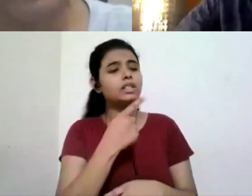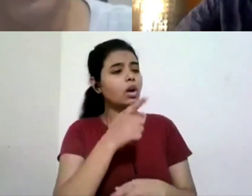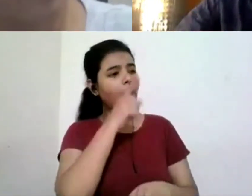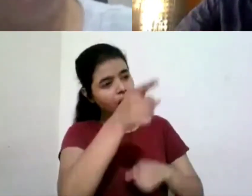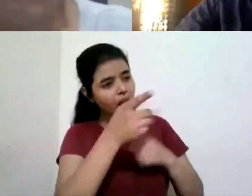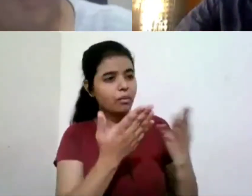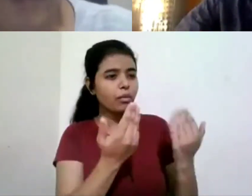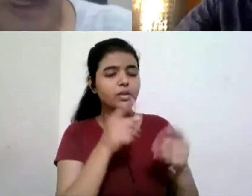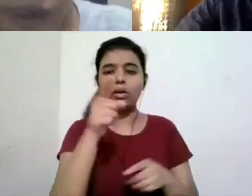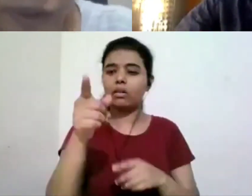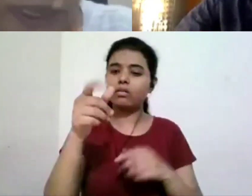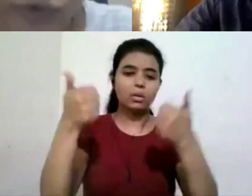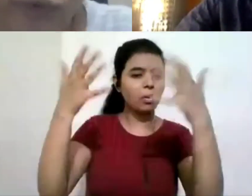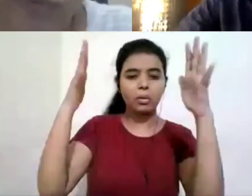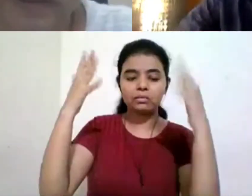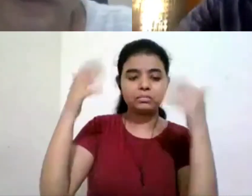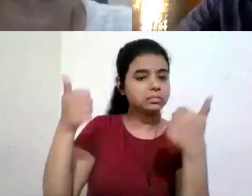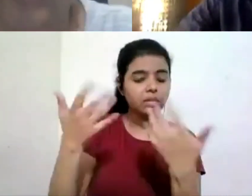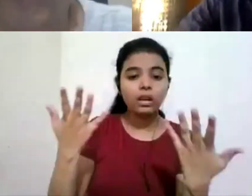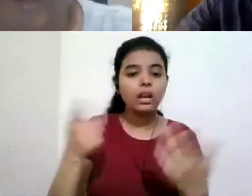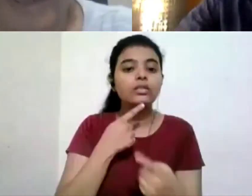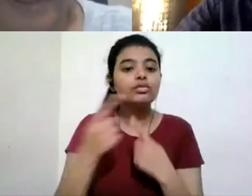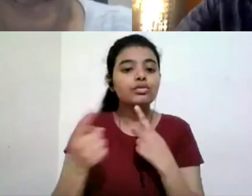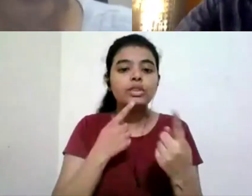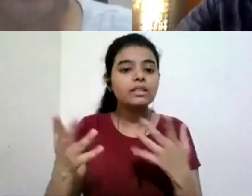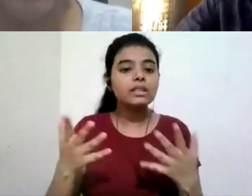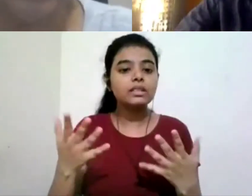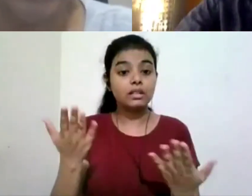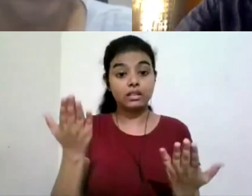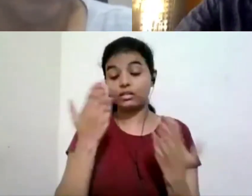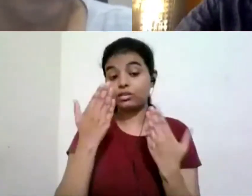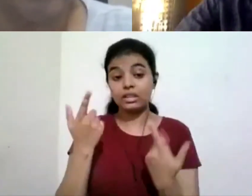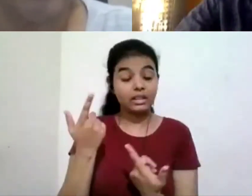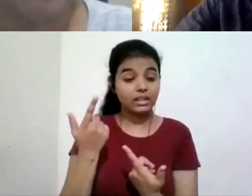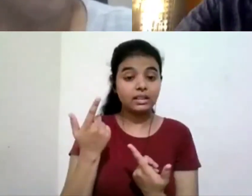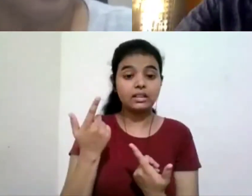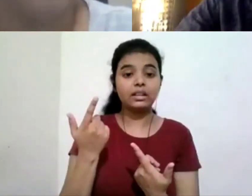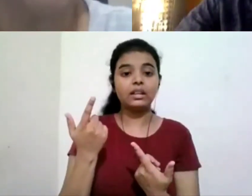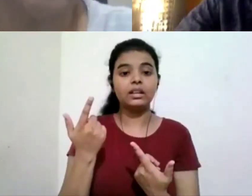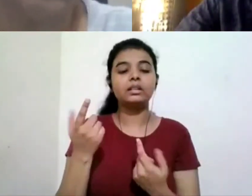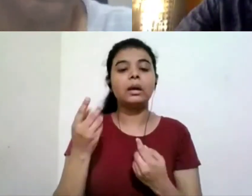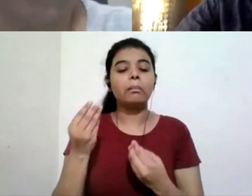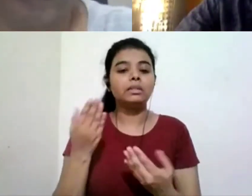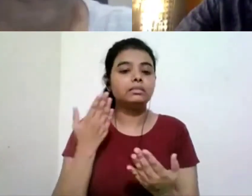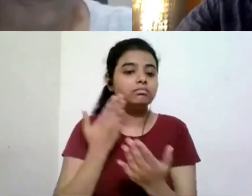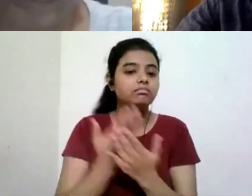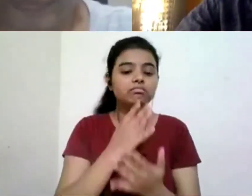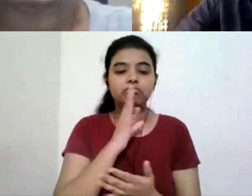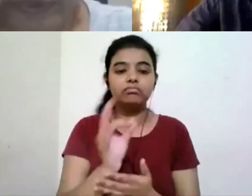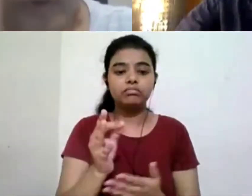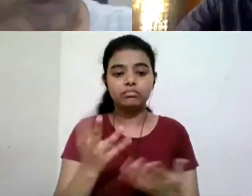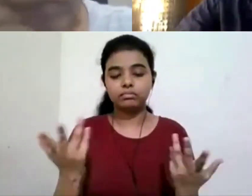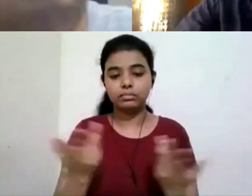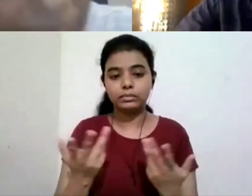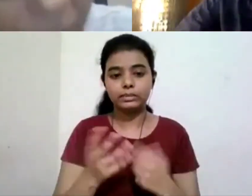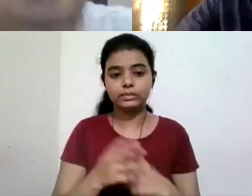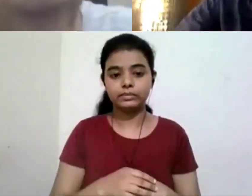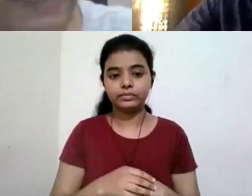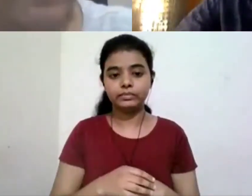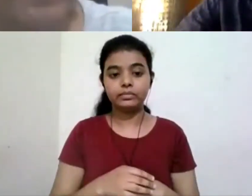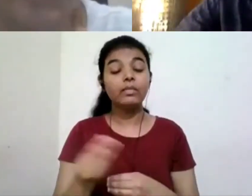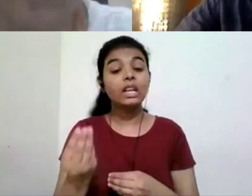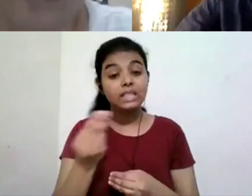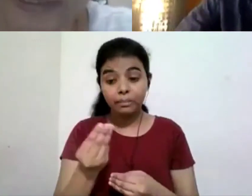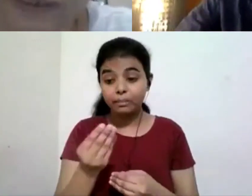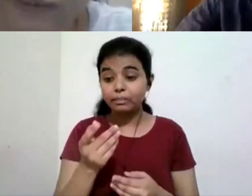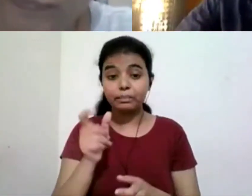court said, wah, wah, wah, you know, that sort of things. If not wah, wah, it's like still the very fact that some people might